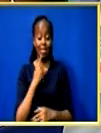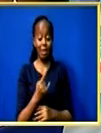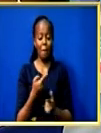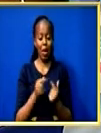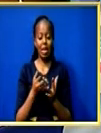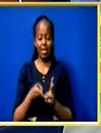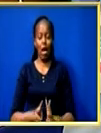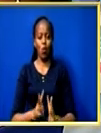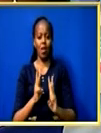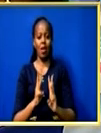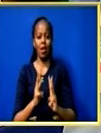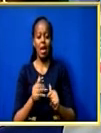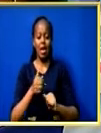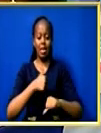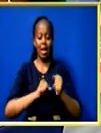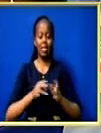medium.